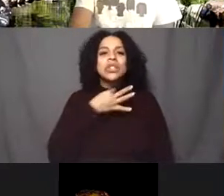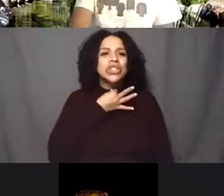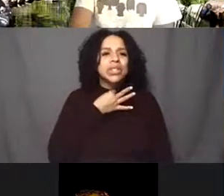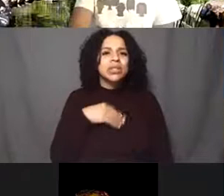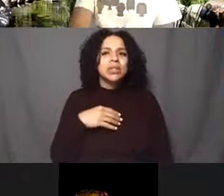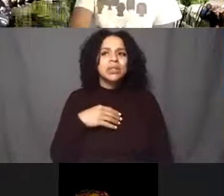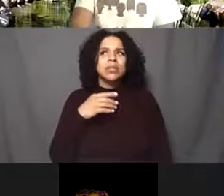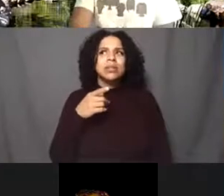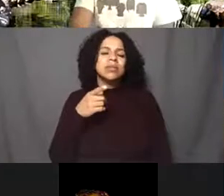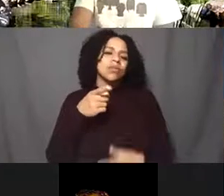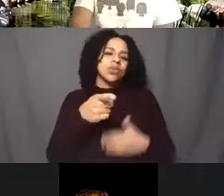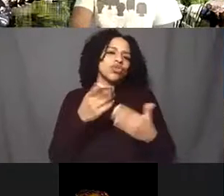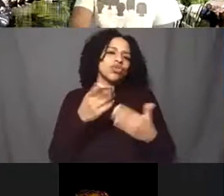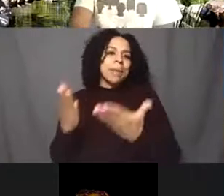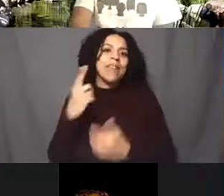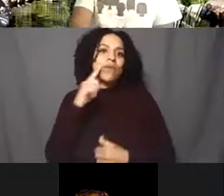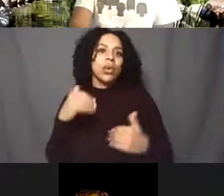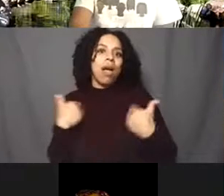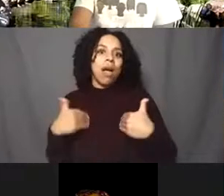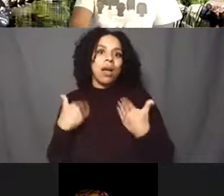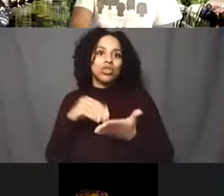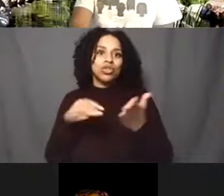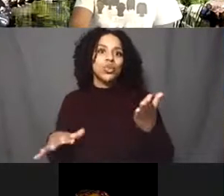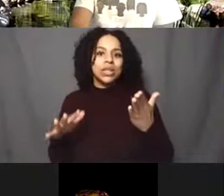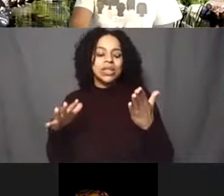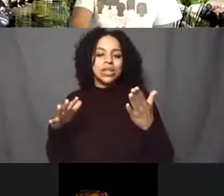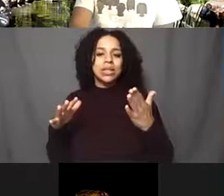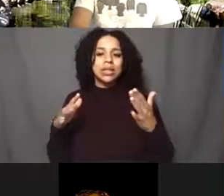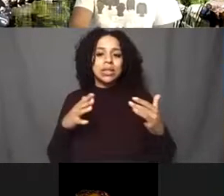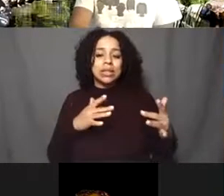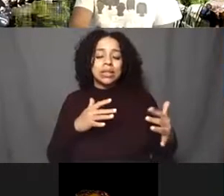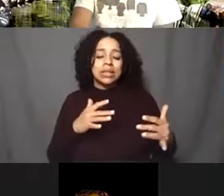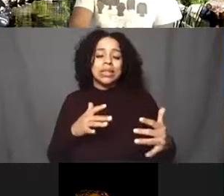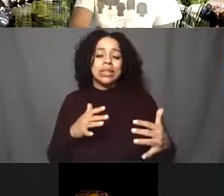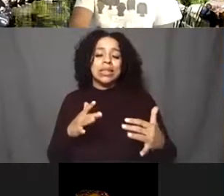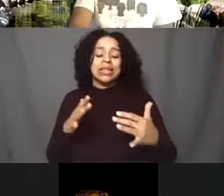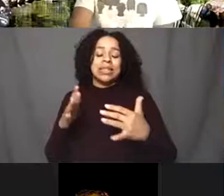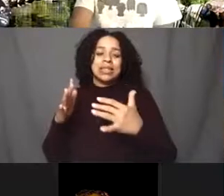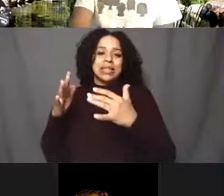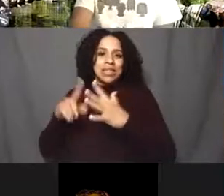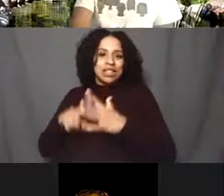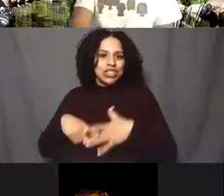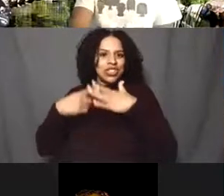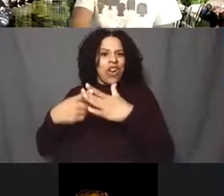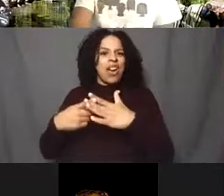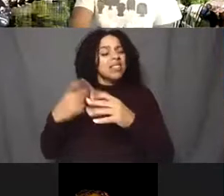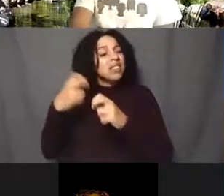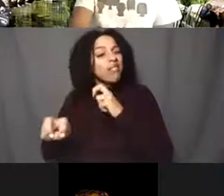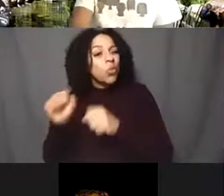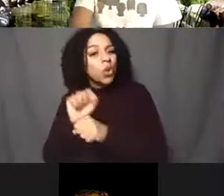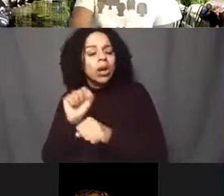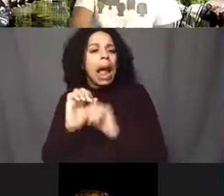the young students as they're moving forward into this difficult work on how to handle the emotional